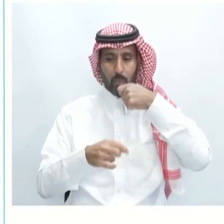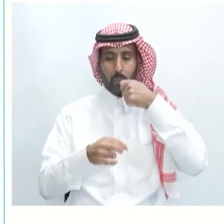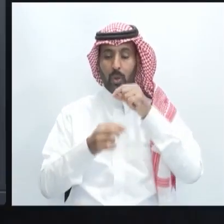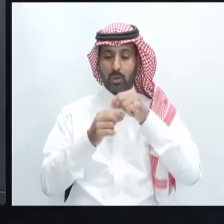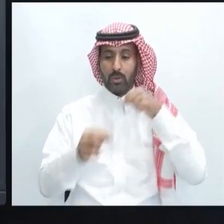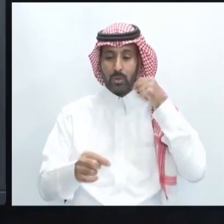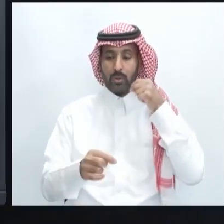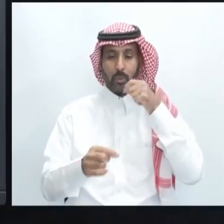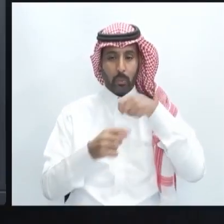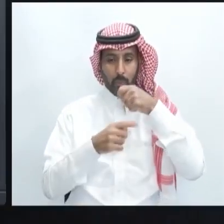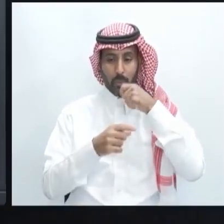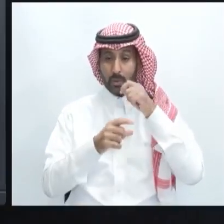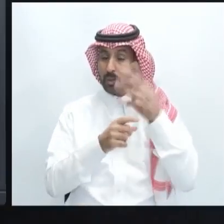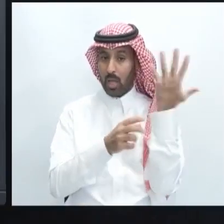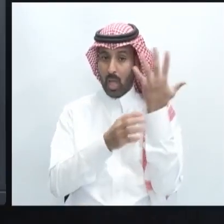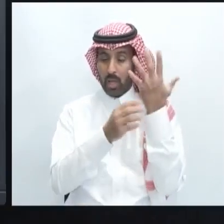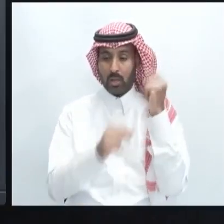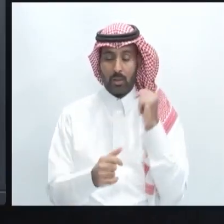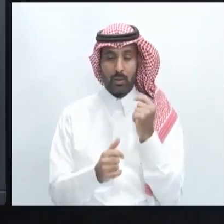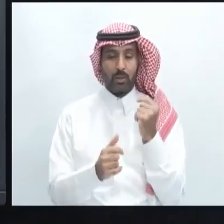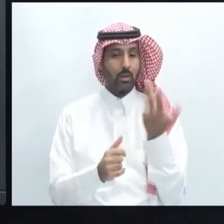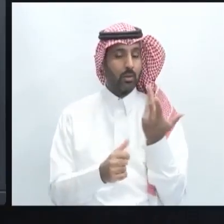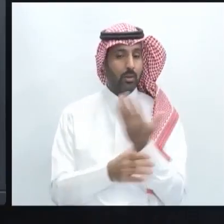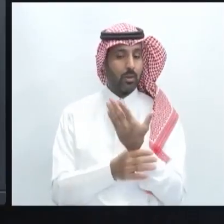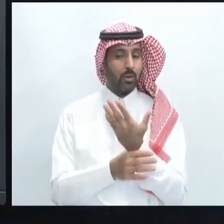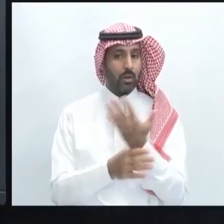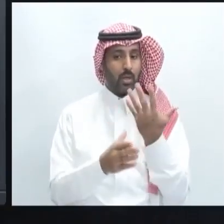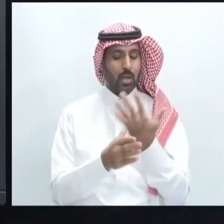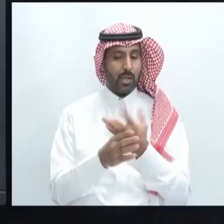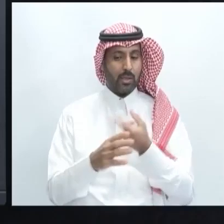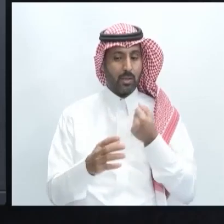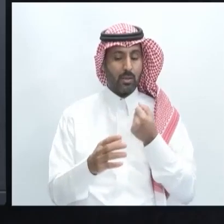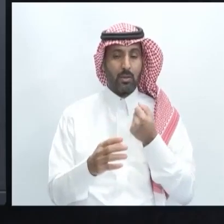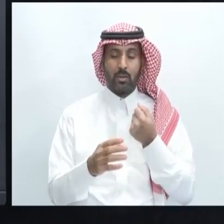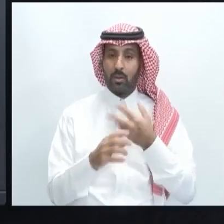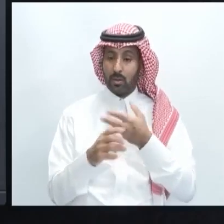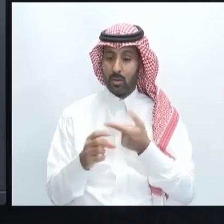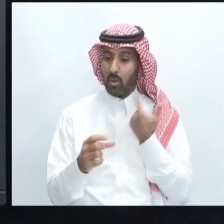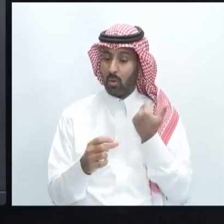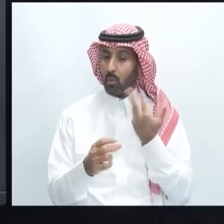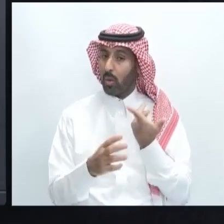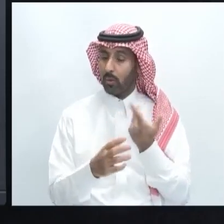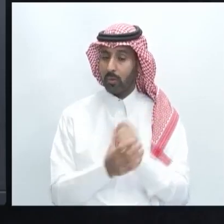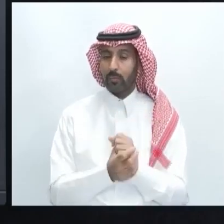is the cause. This is what happened. So what was the result? What was the effect?